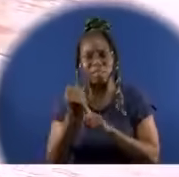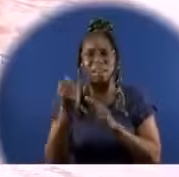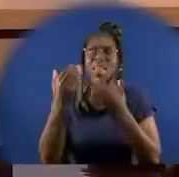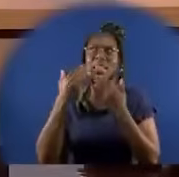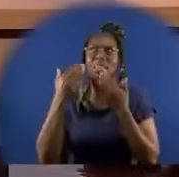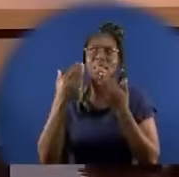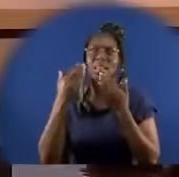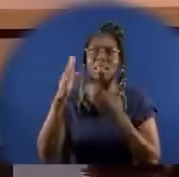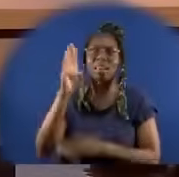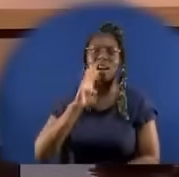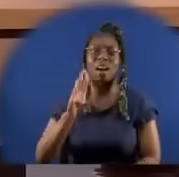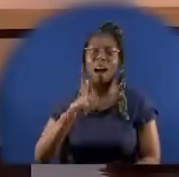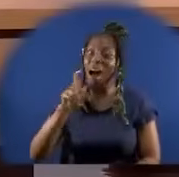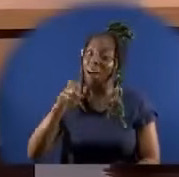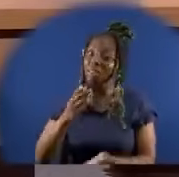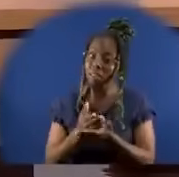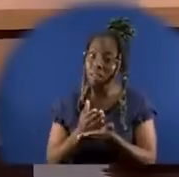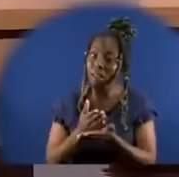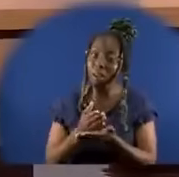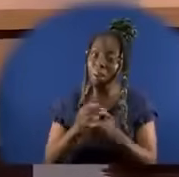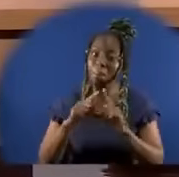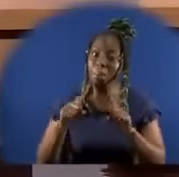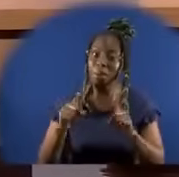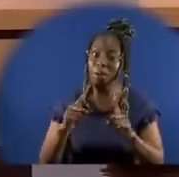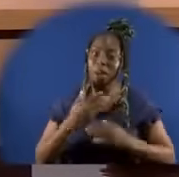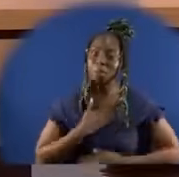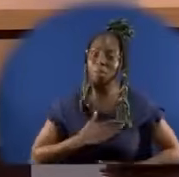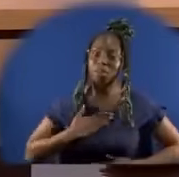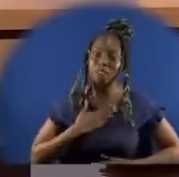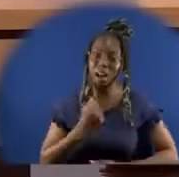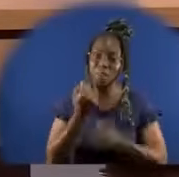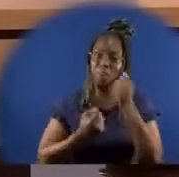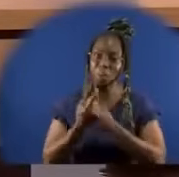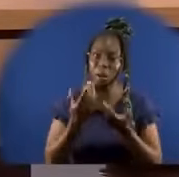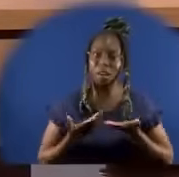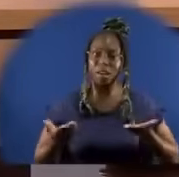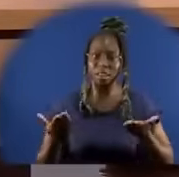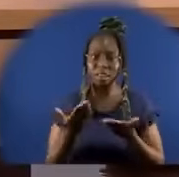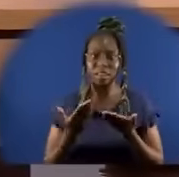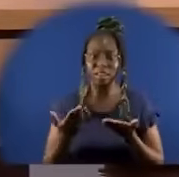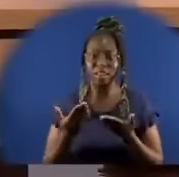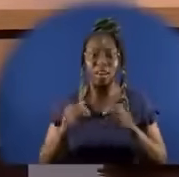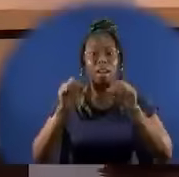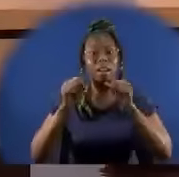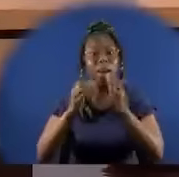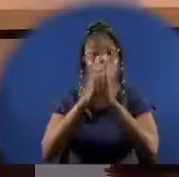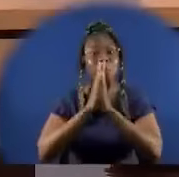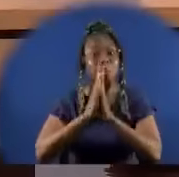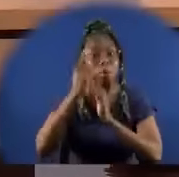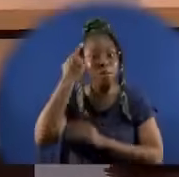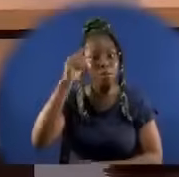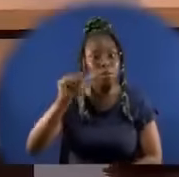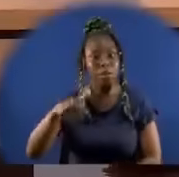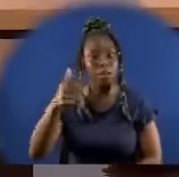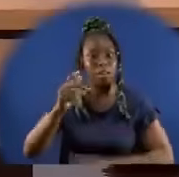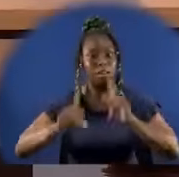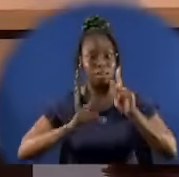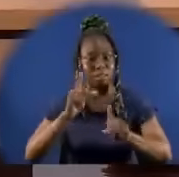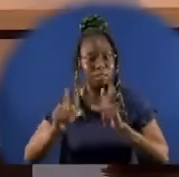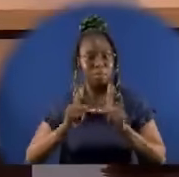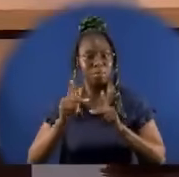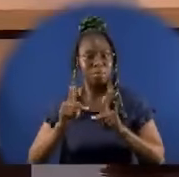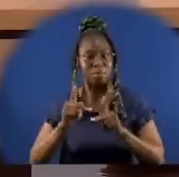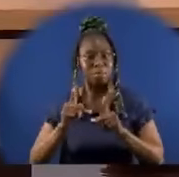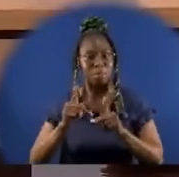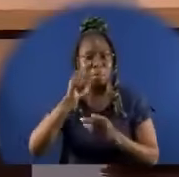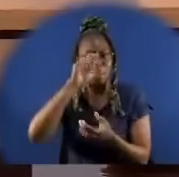stop, but I appreciate the fact that all of us today can intercede on behalf of somebody else and believe God for their